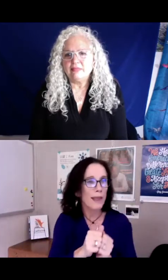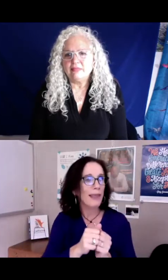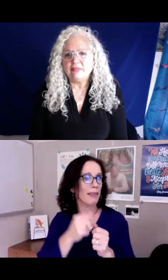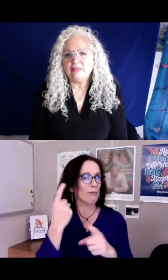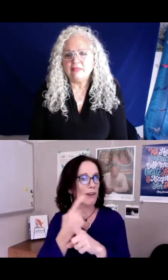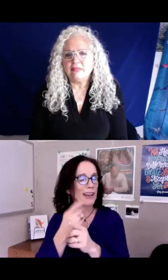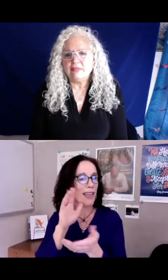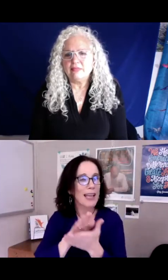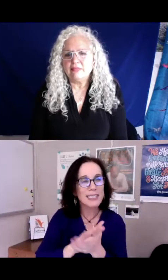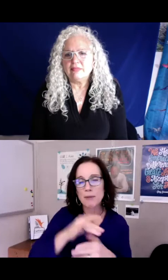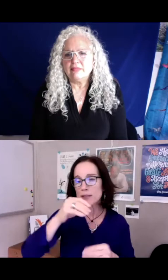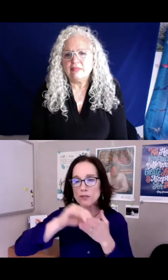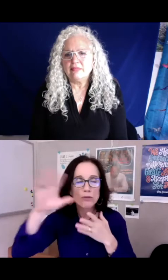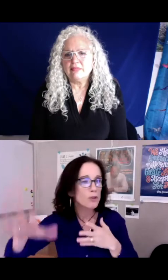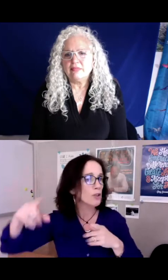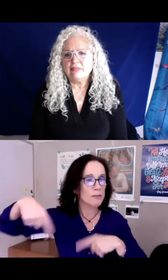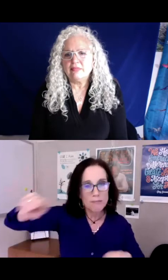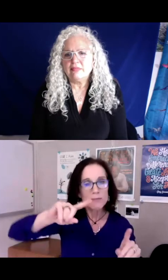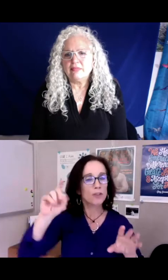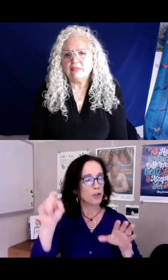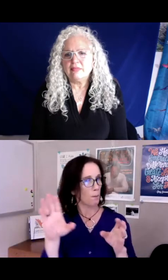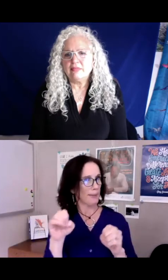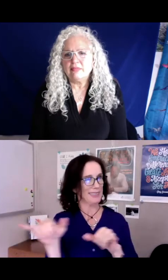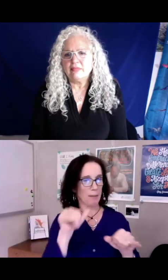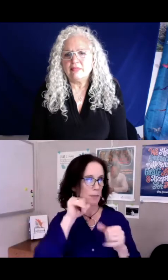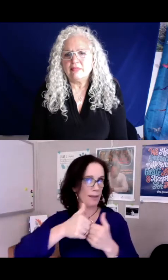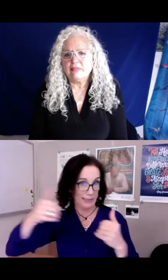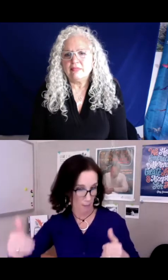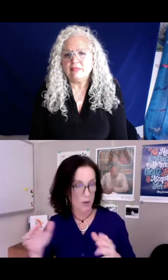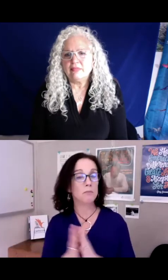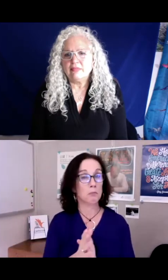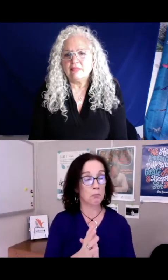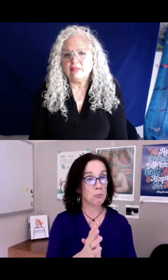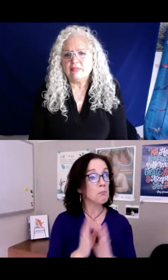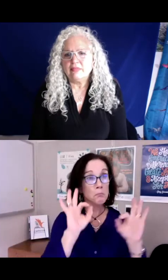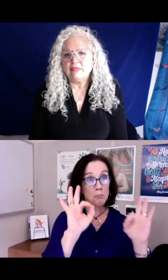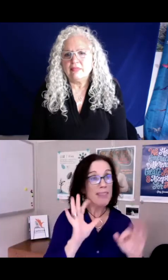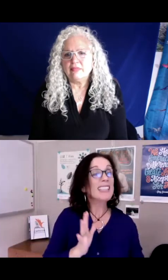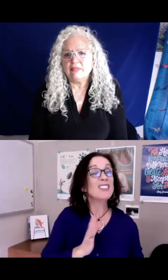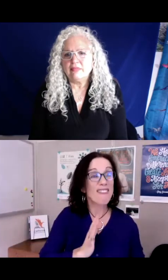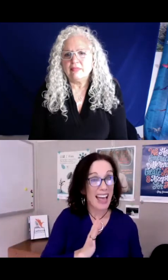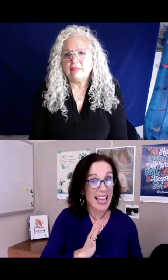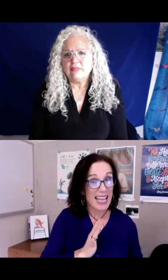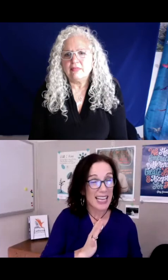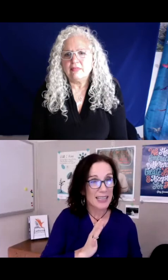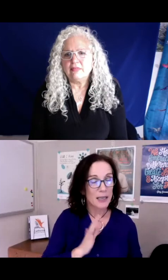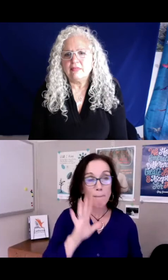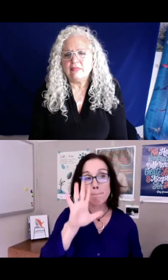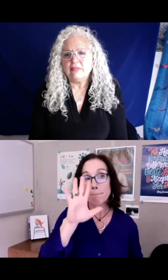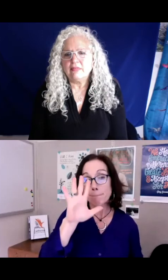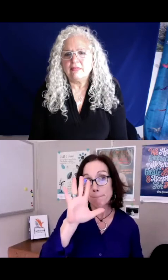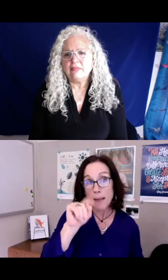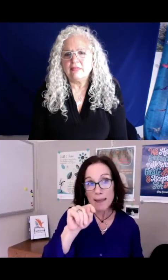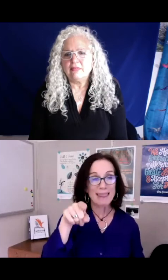children are, you know, inclusive in the right school and, you know, with their peers, and instead of being separated, and that is